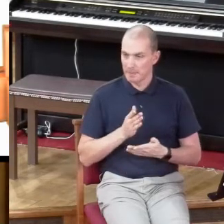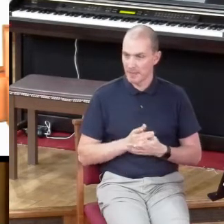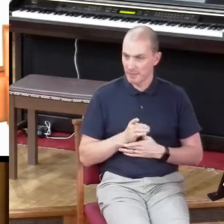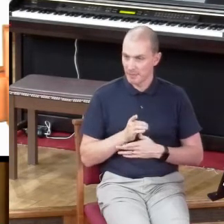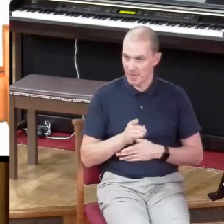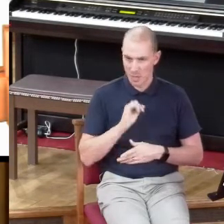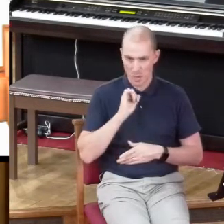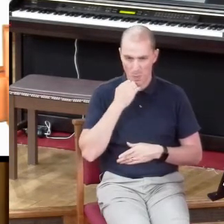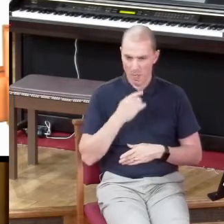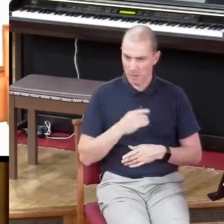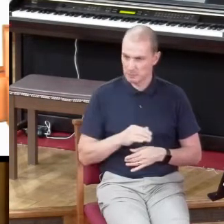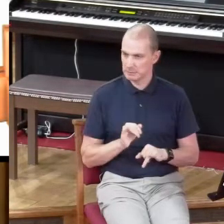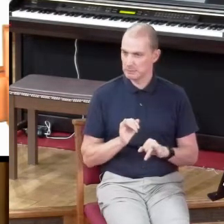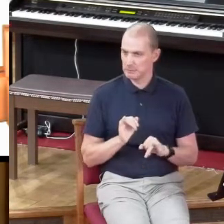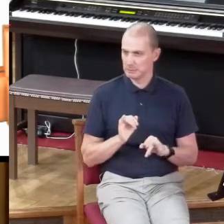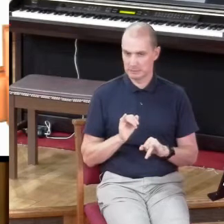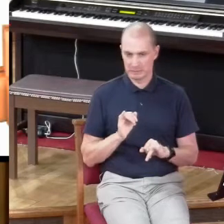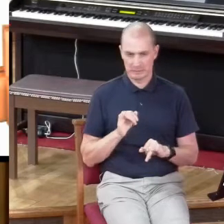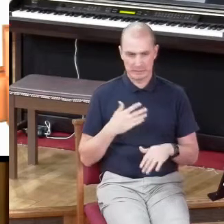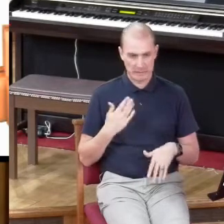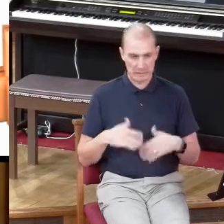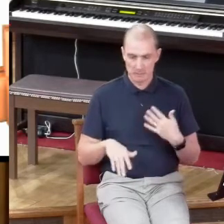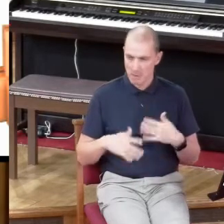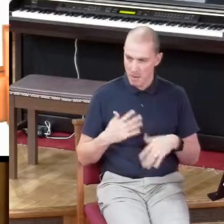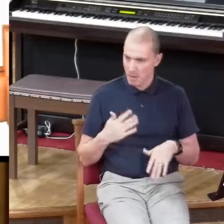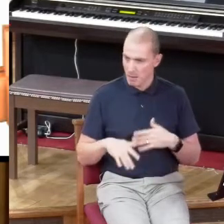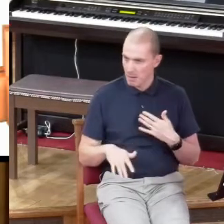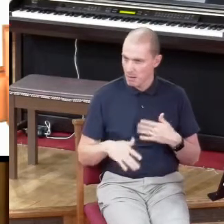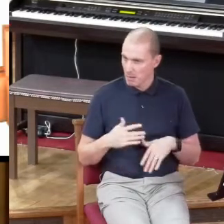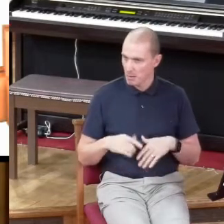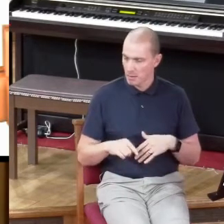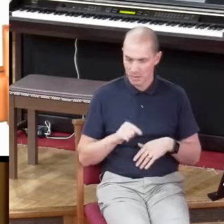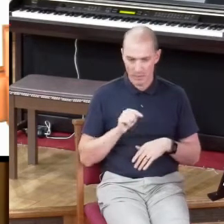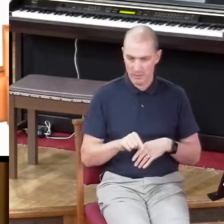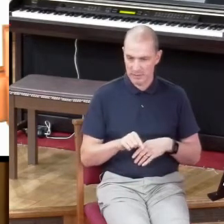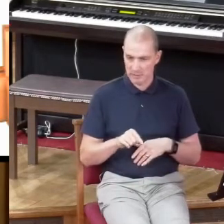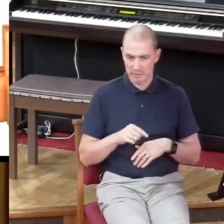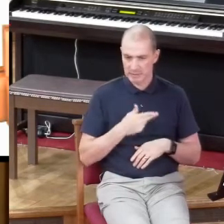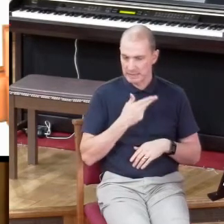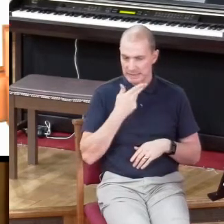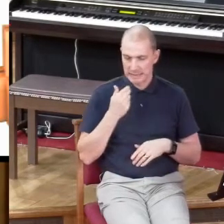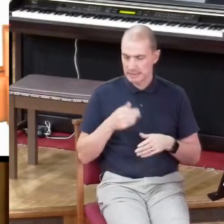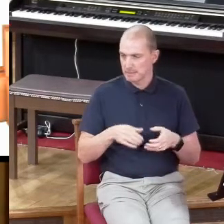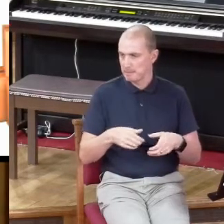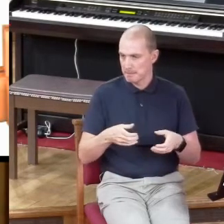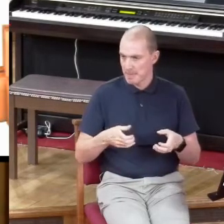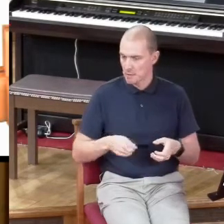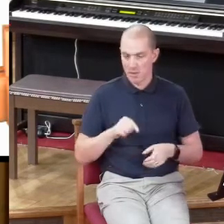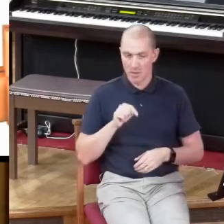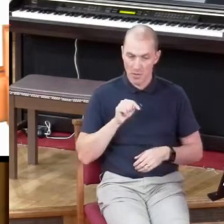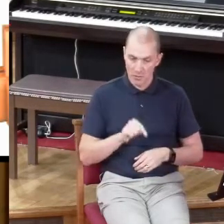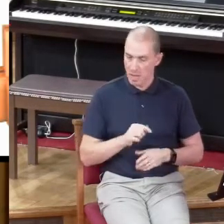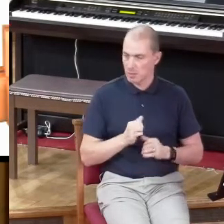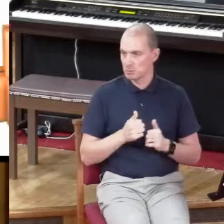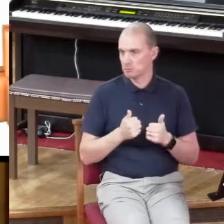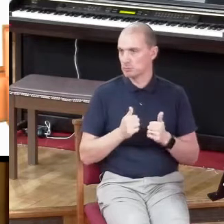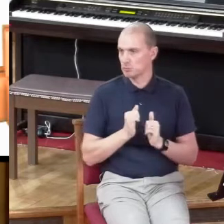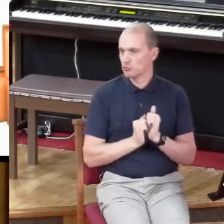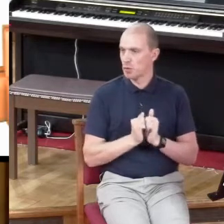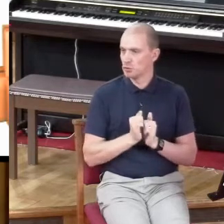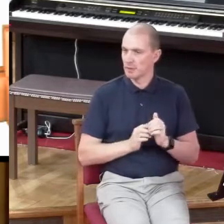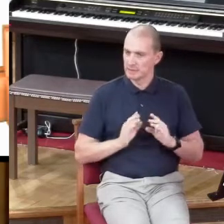This is not a neat package. It's simply the pattern of sound teaching, the framework that helps me know where I am